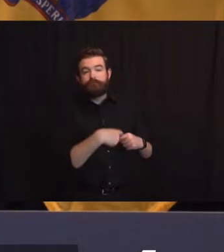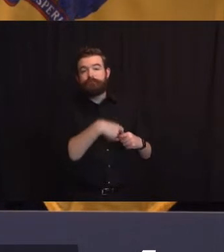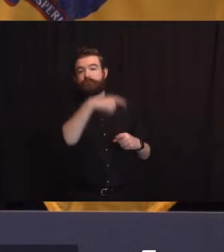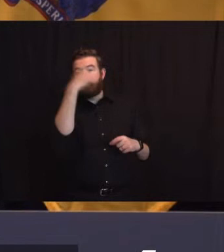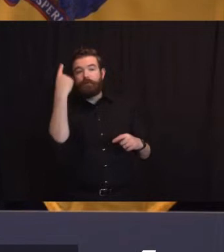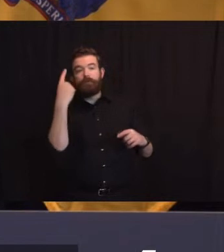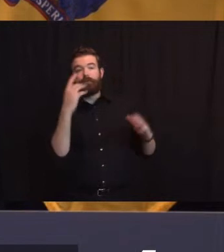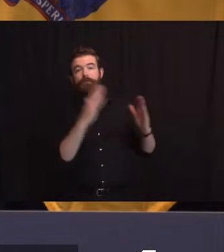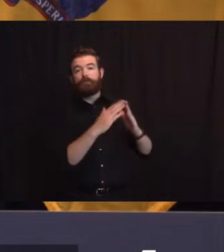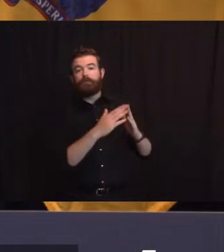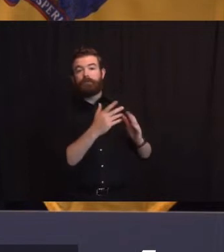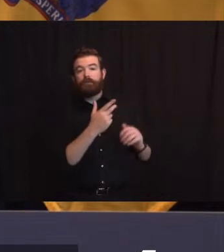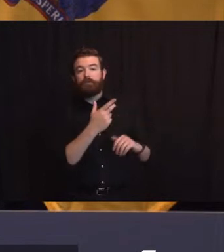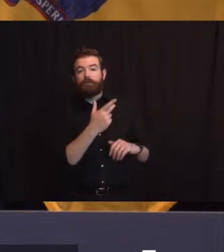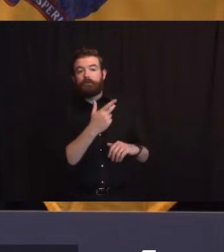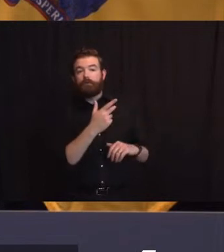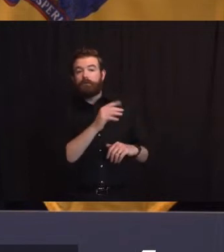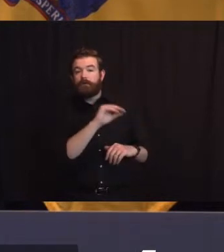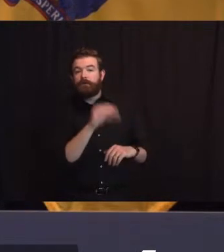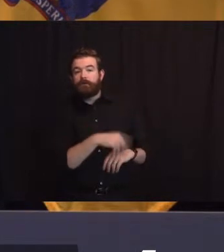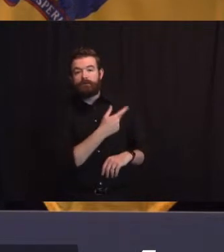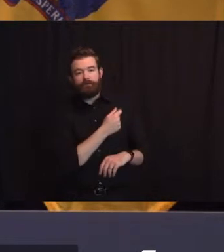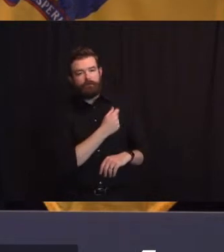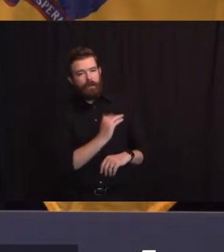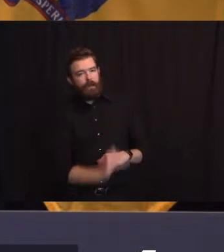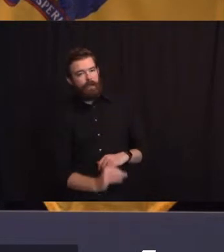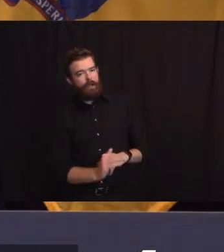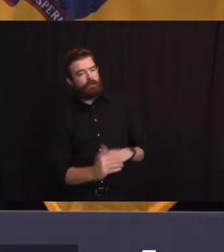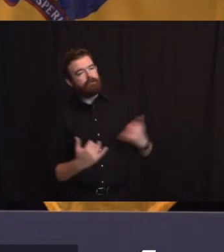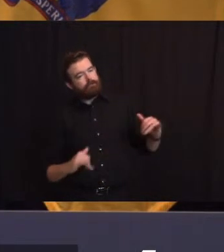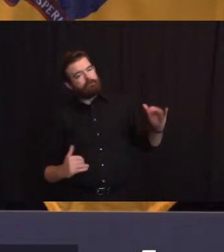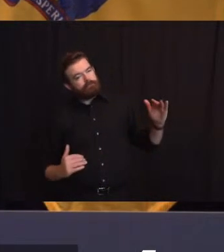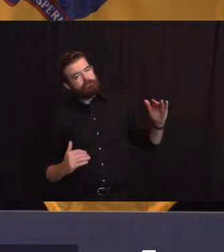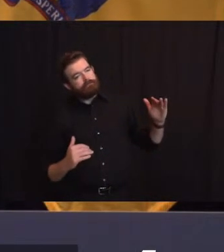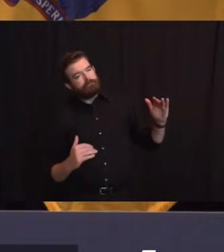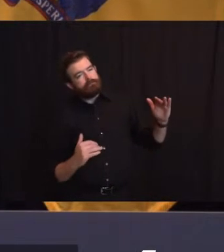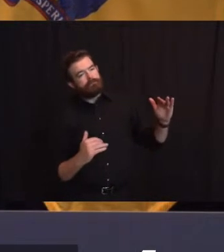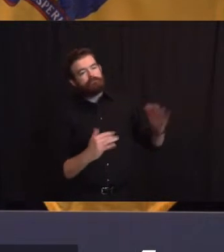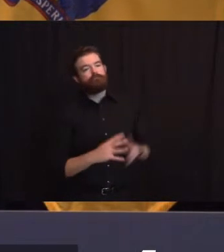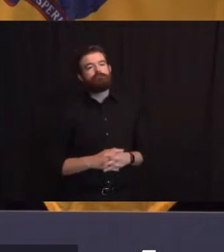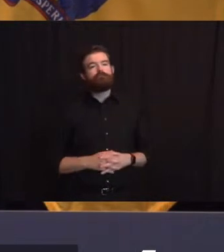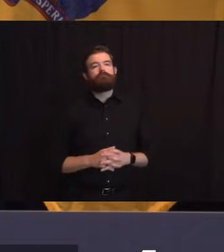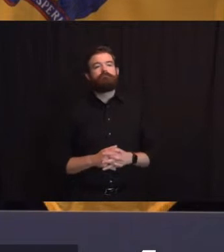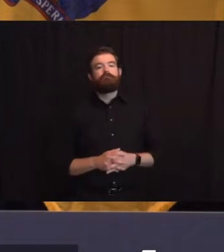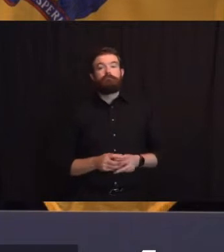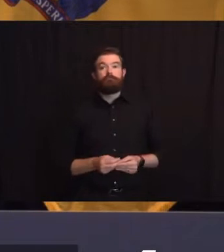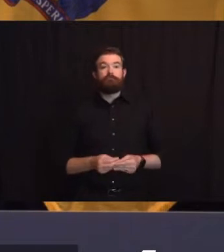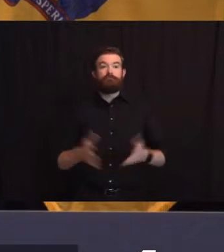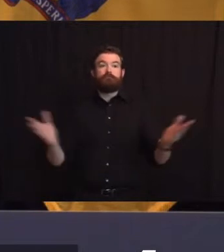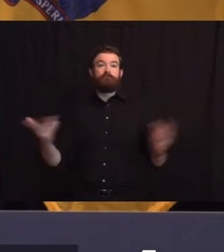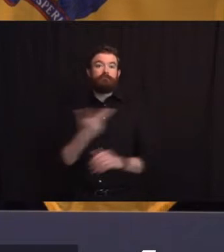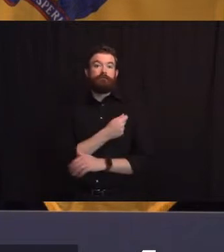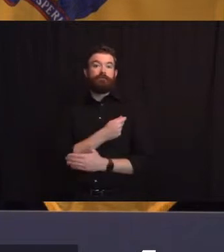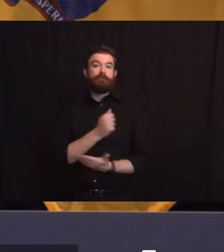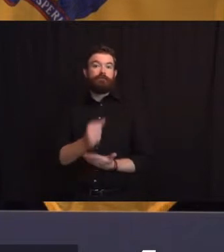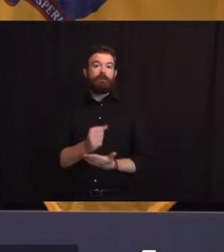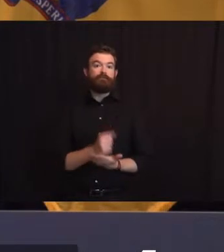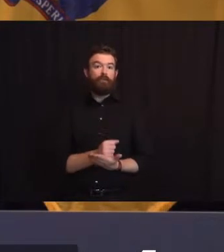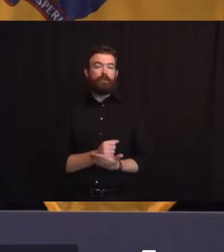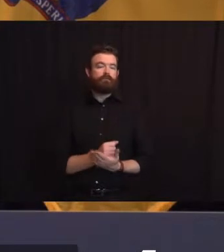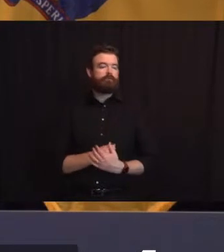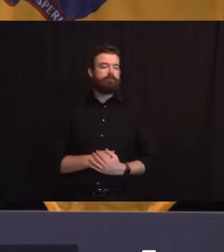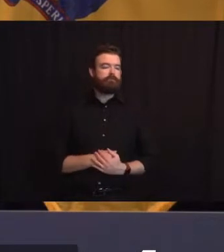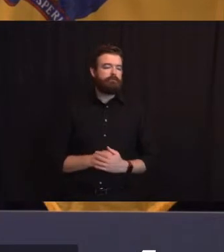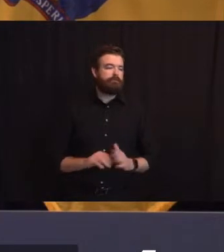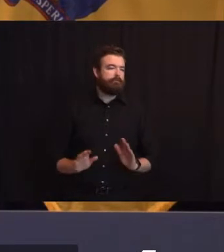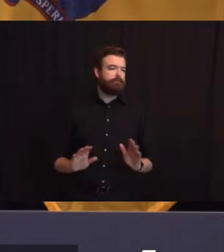It's a work in progress, and I have to say, as long as it's a work in progress, I am uncomfortable personally with that. That's not to say we won't get there. I'm just